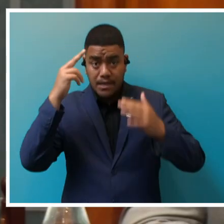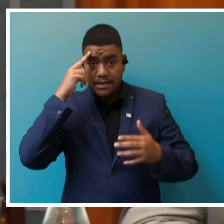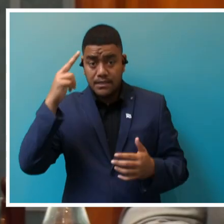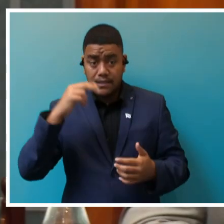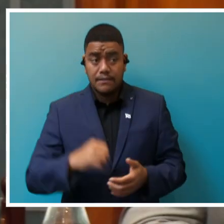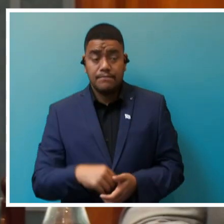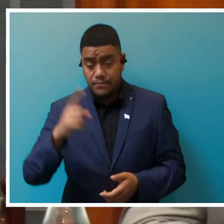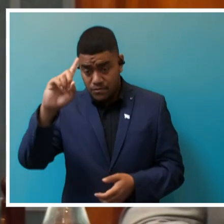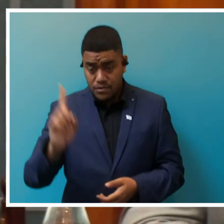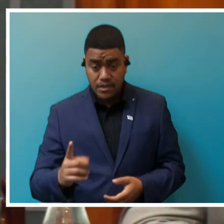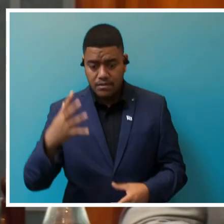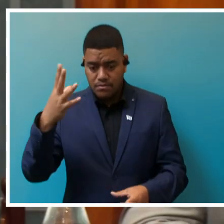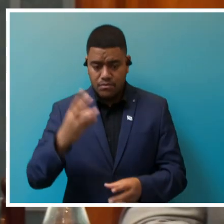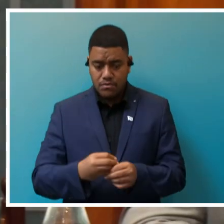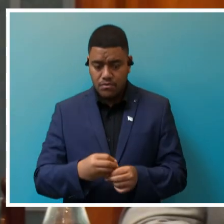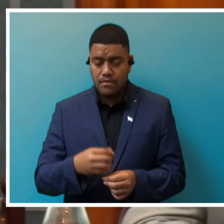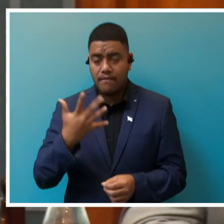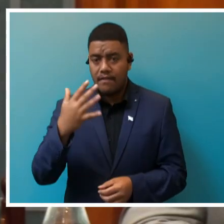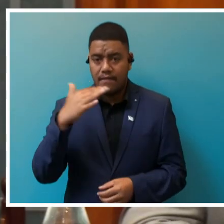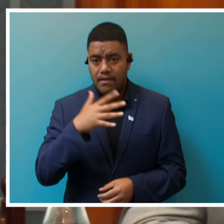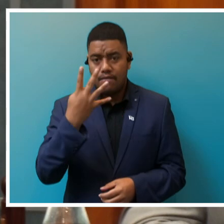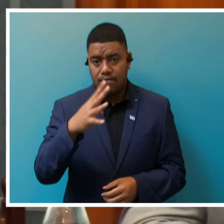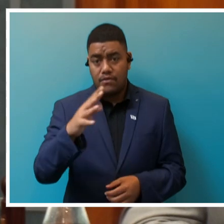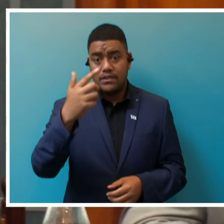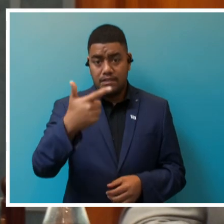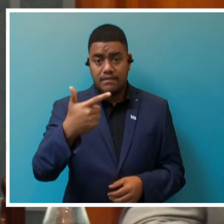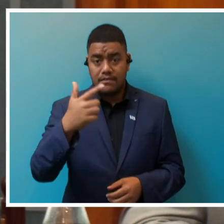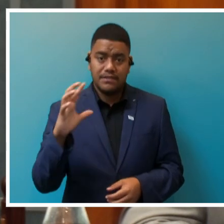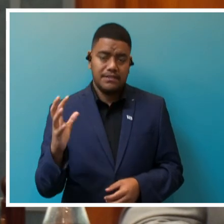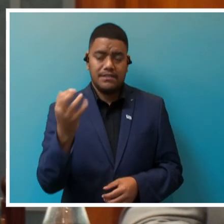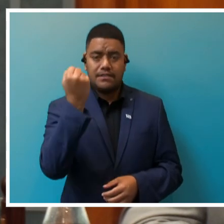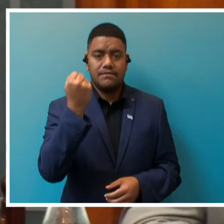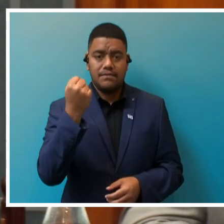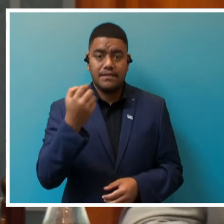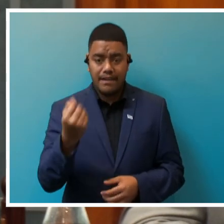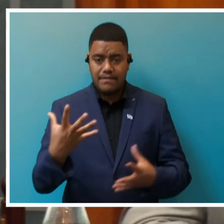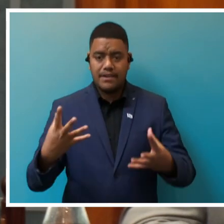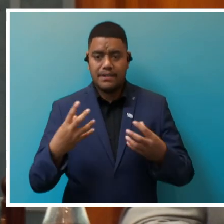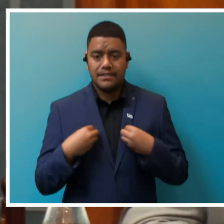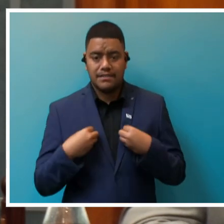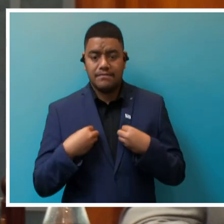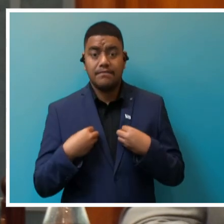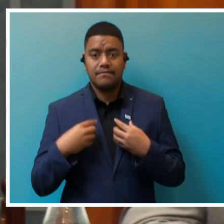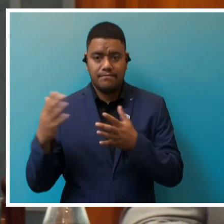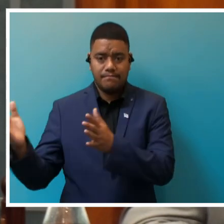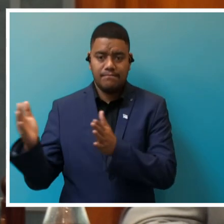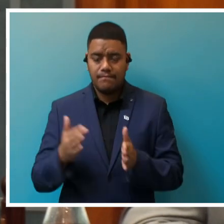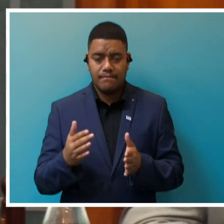as of today, a total of 547 successful recipients have received various packages valued